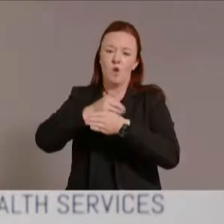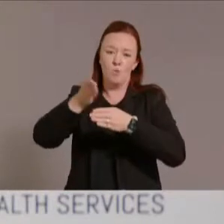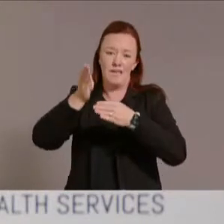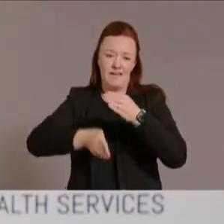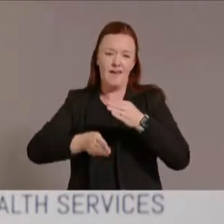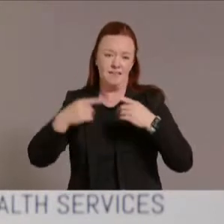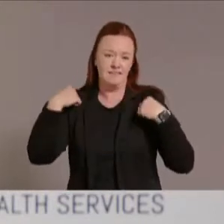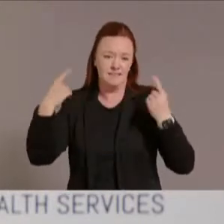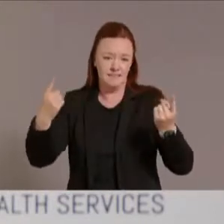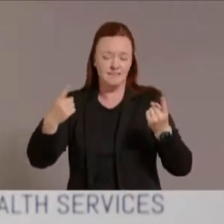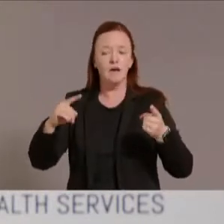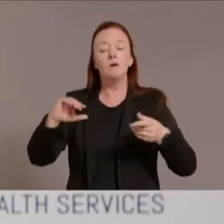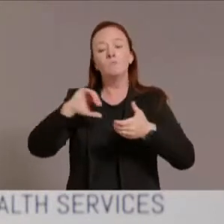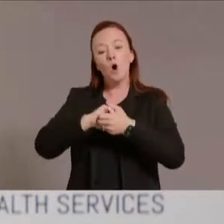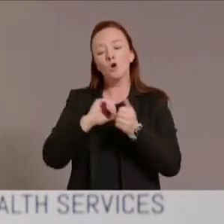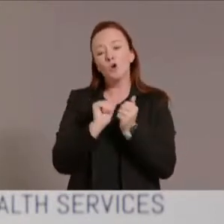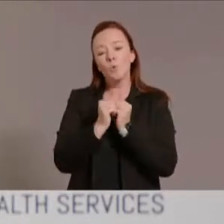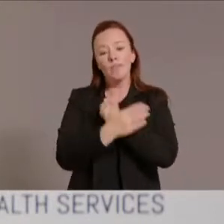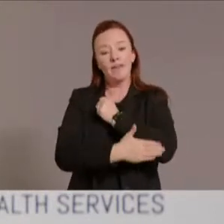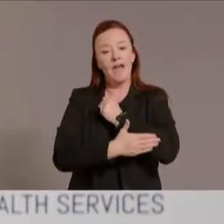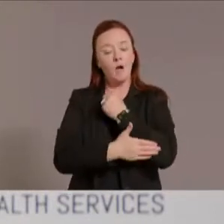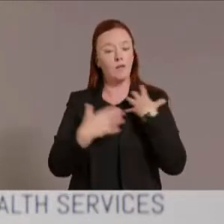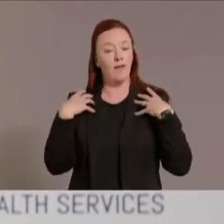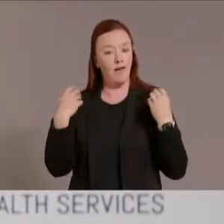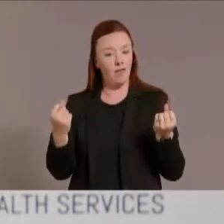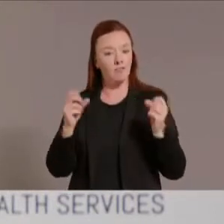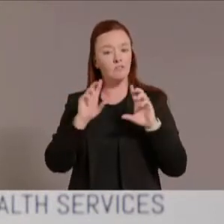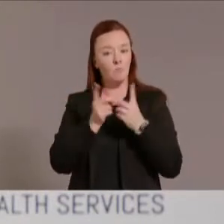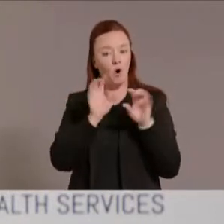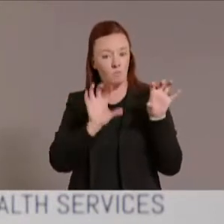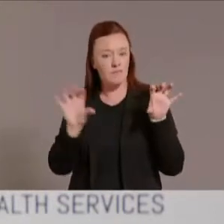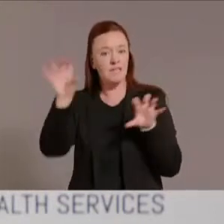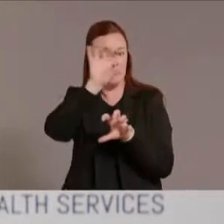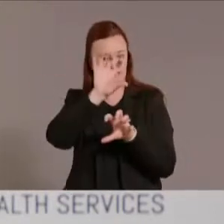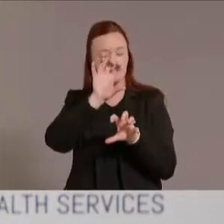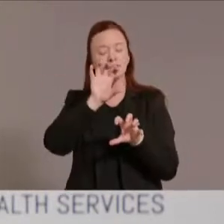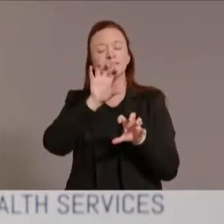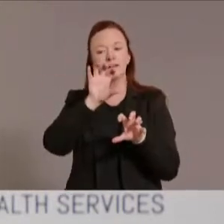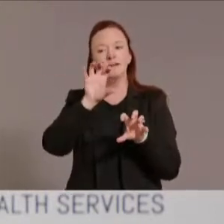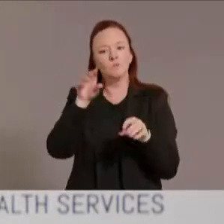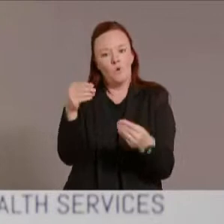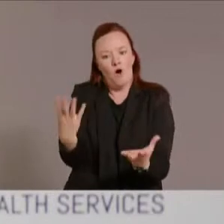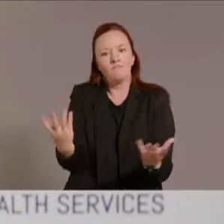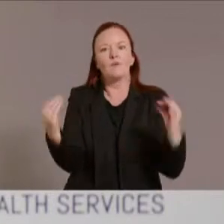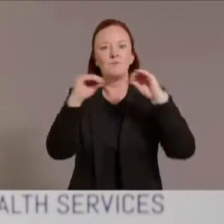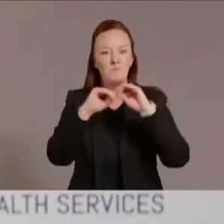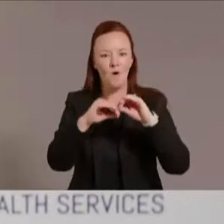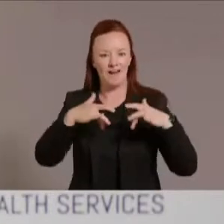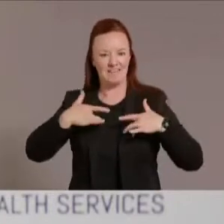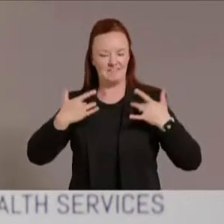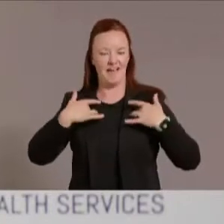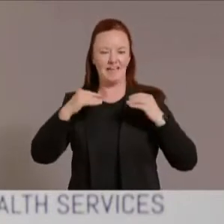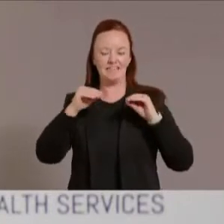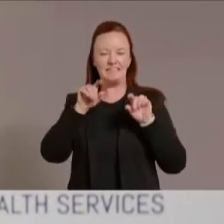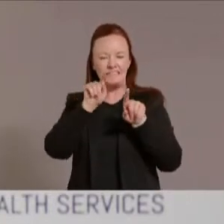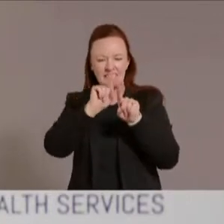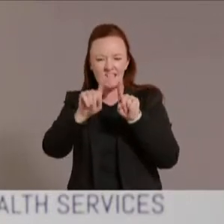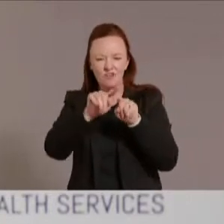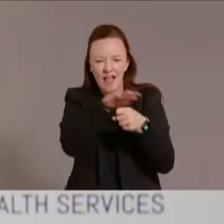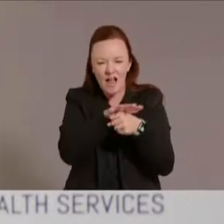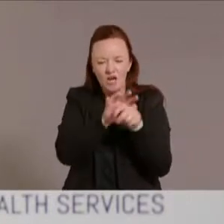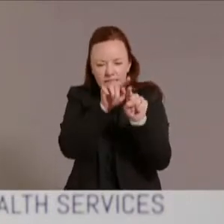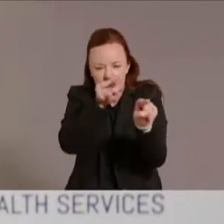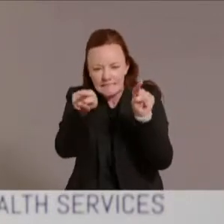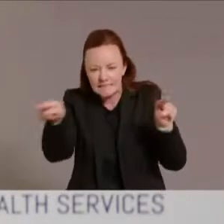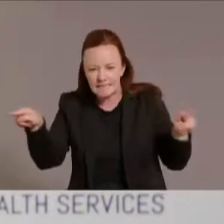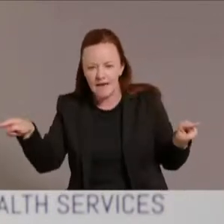our county health department partners to offer additional community events as well as those mobile strategies. And then,